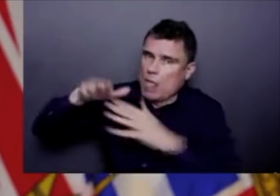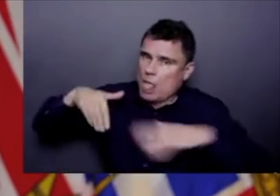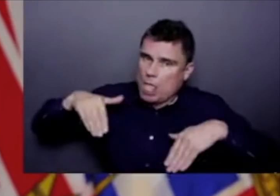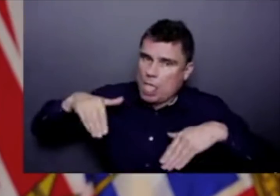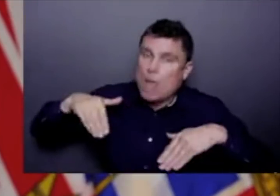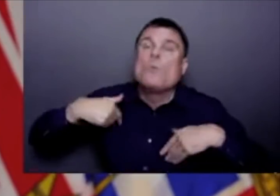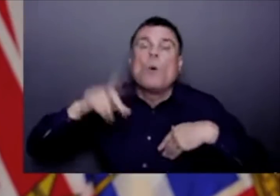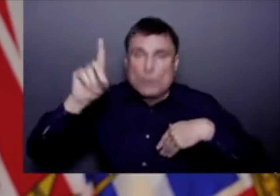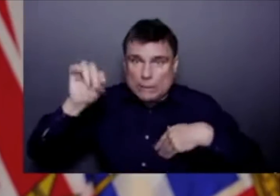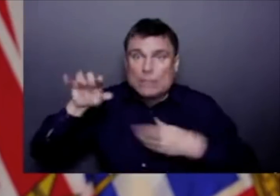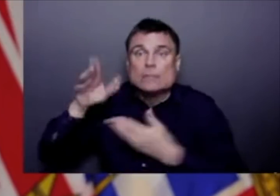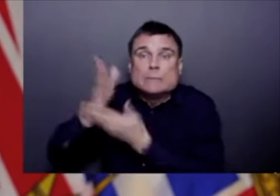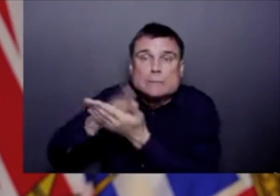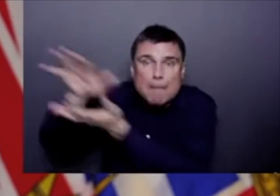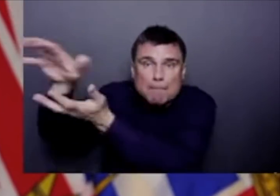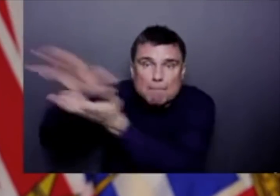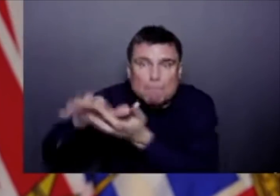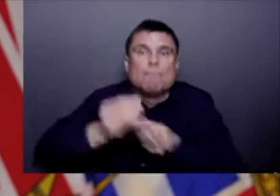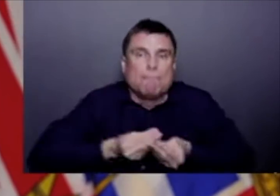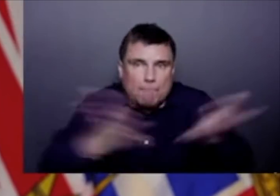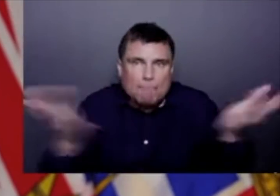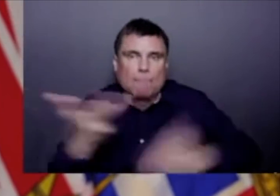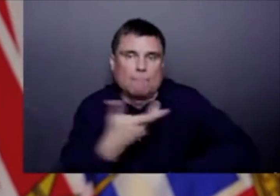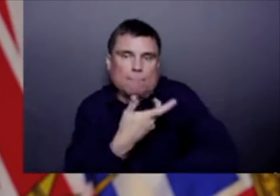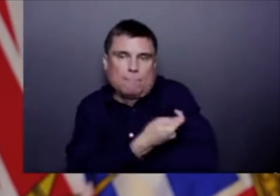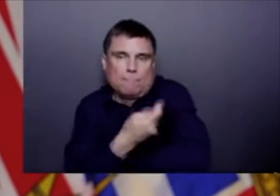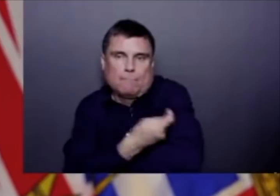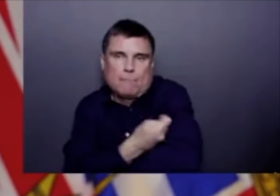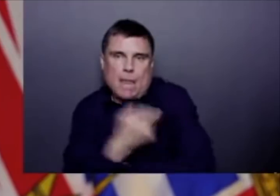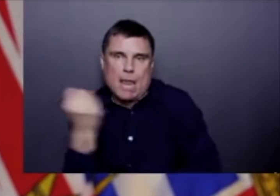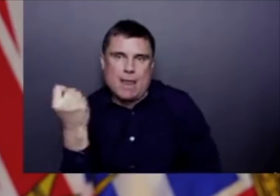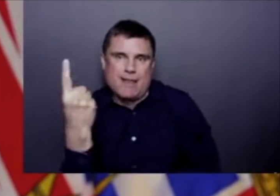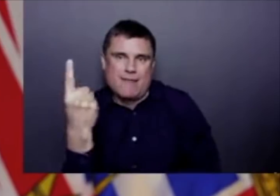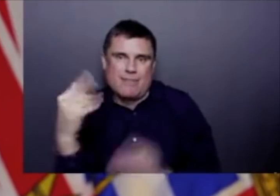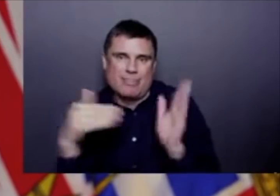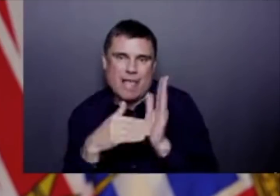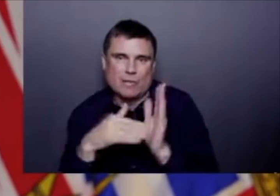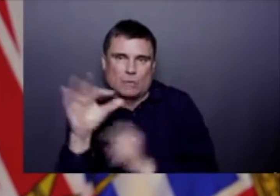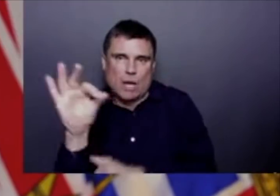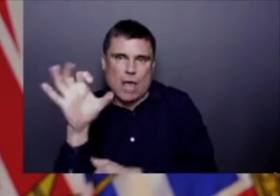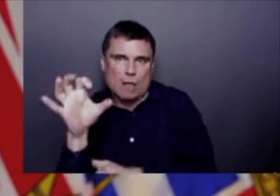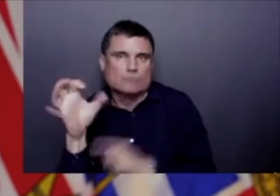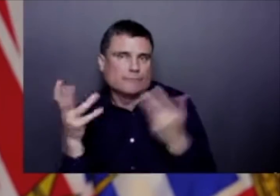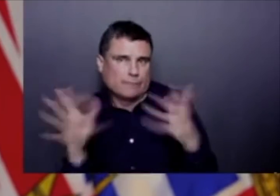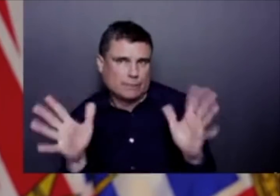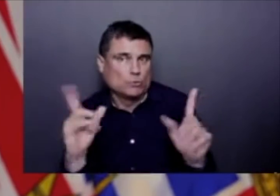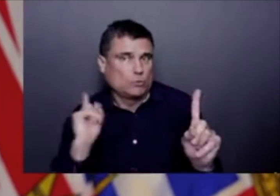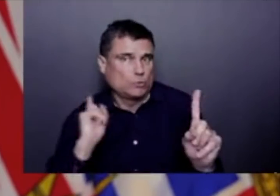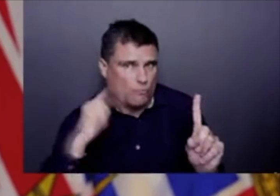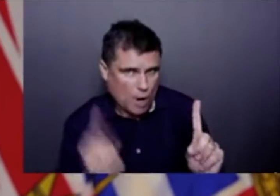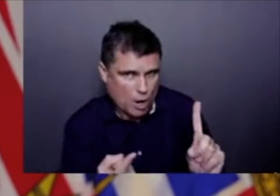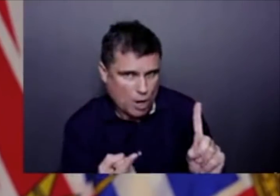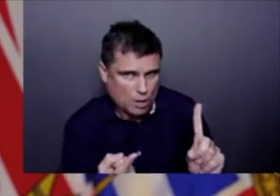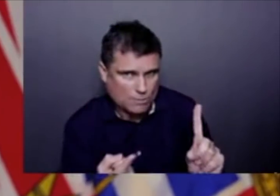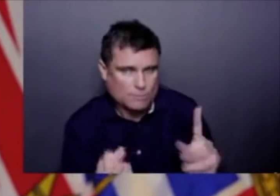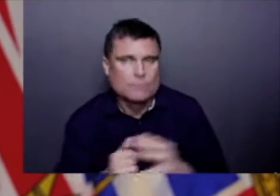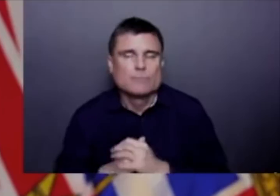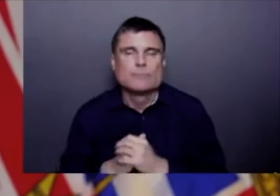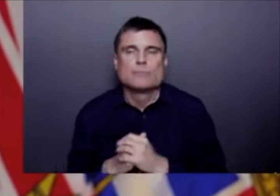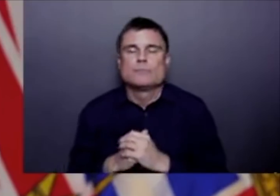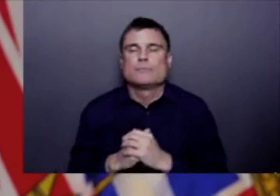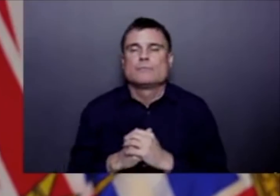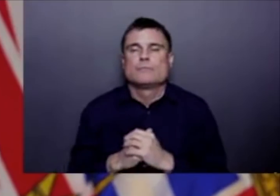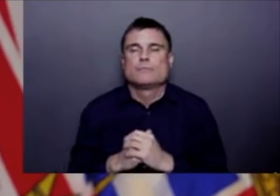ramping up. I think it's easy to underestimate how fussy this vaccine is, and having been at